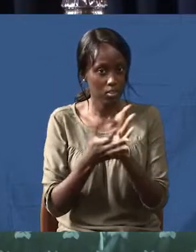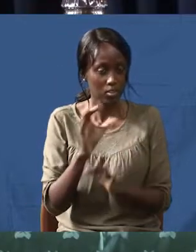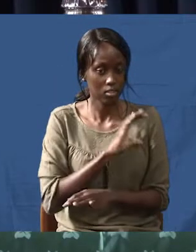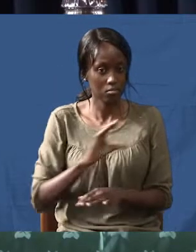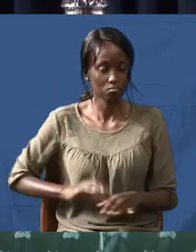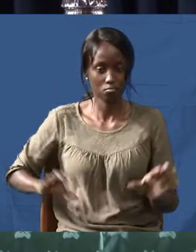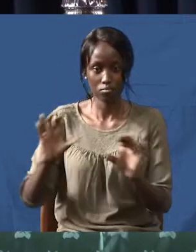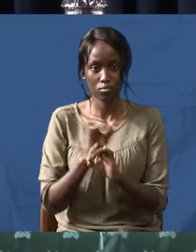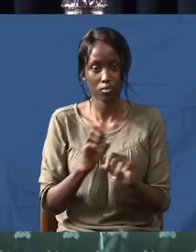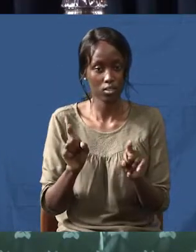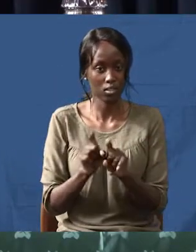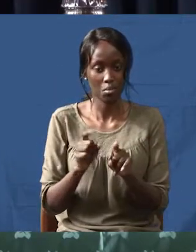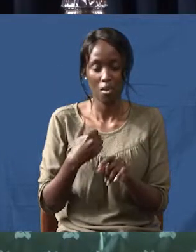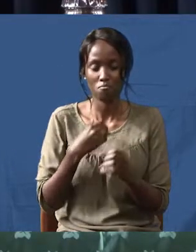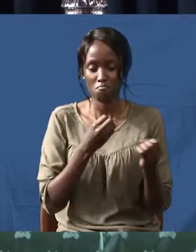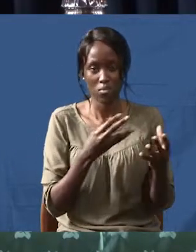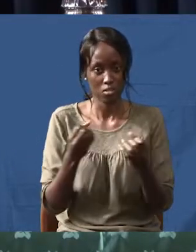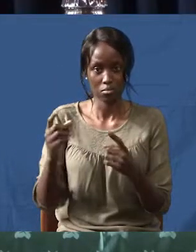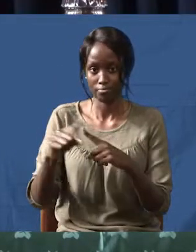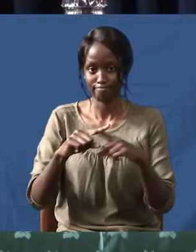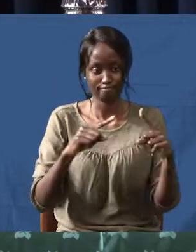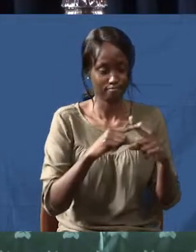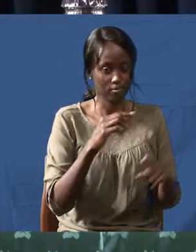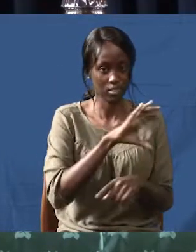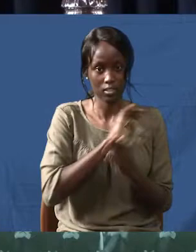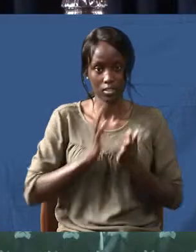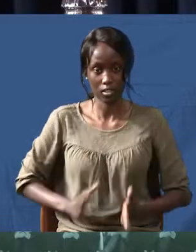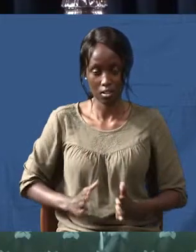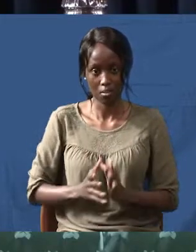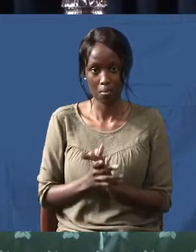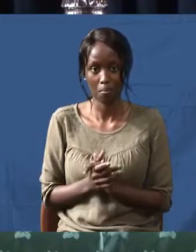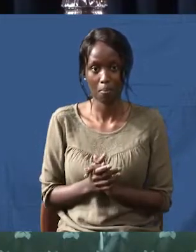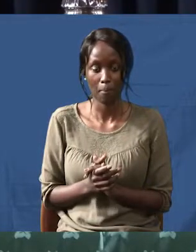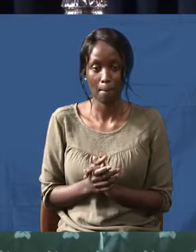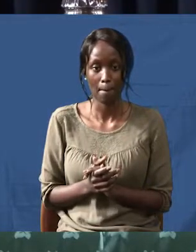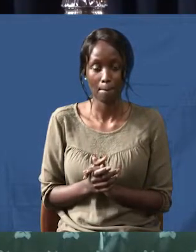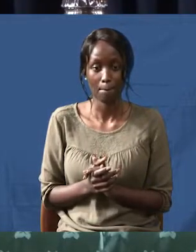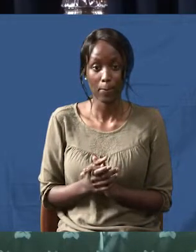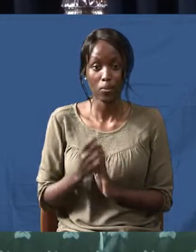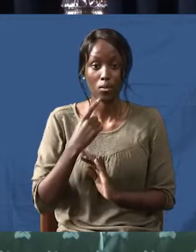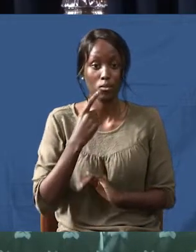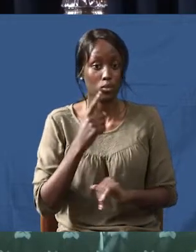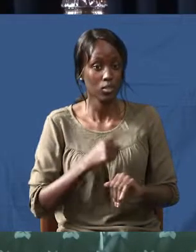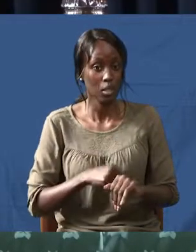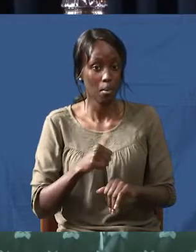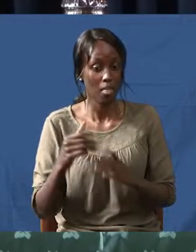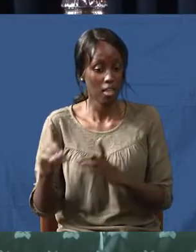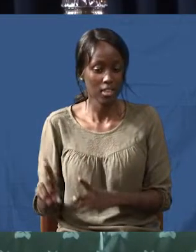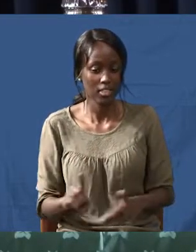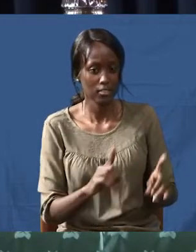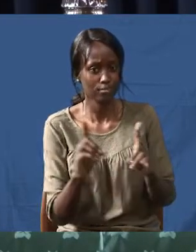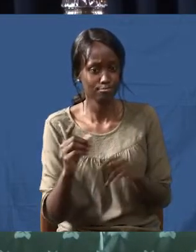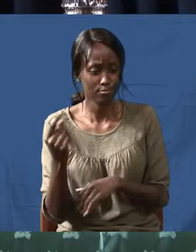and he committed atrocities against Christians. So when the other apostles